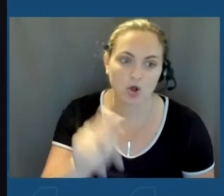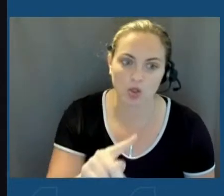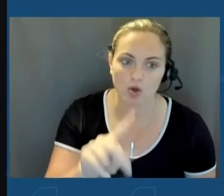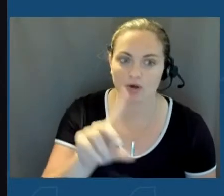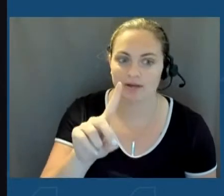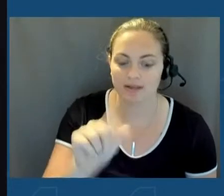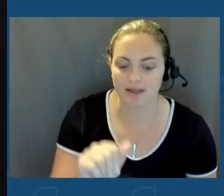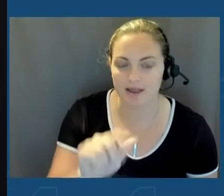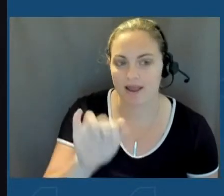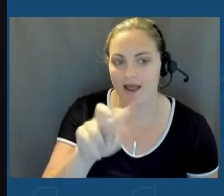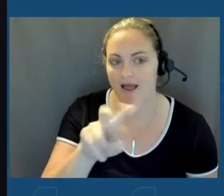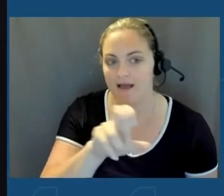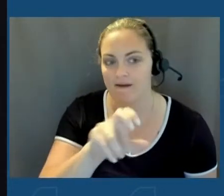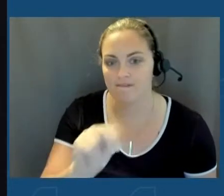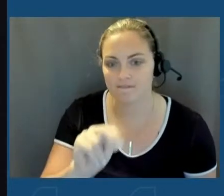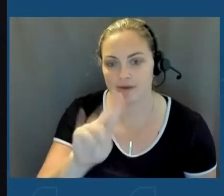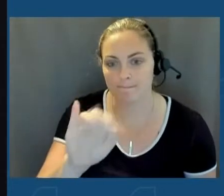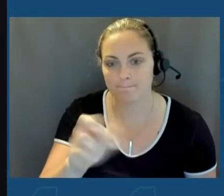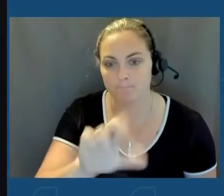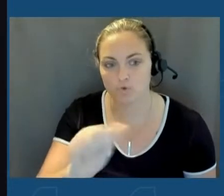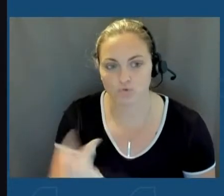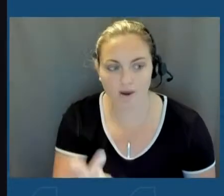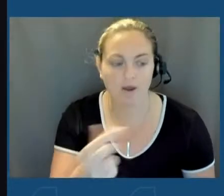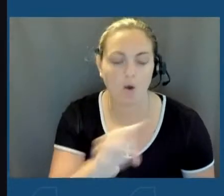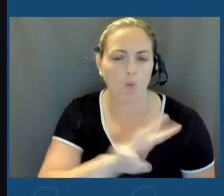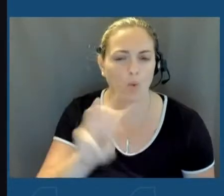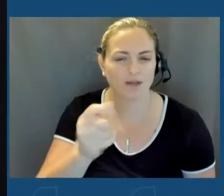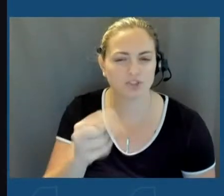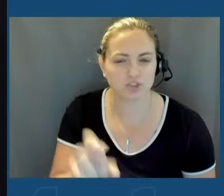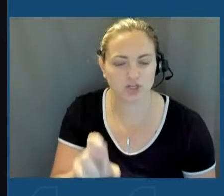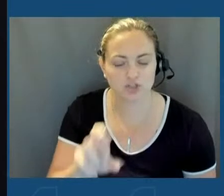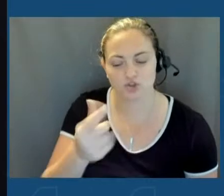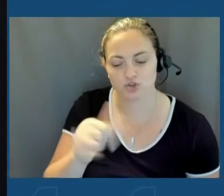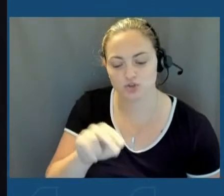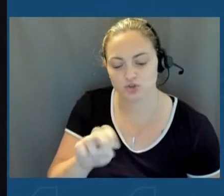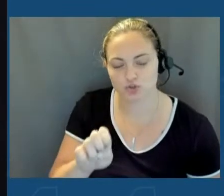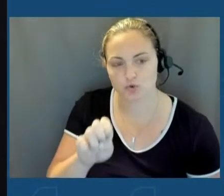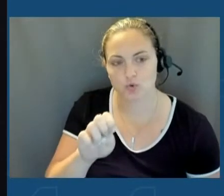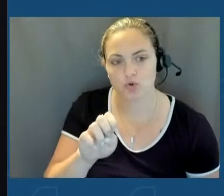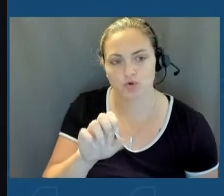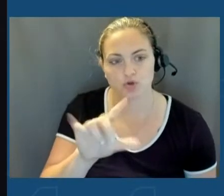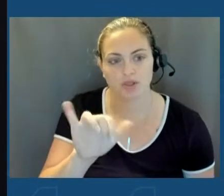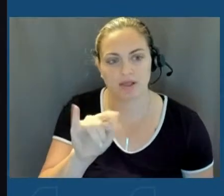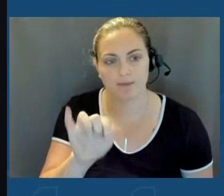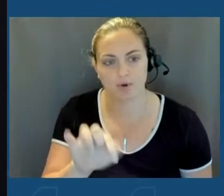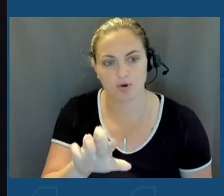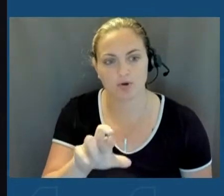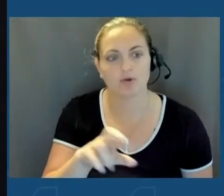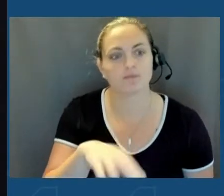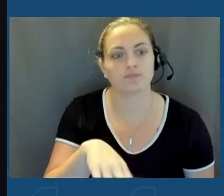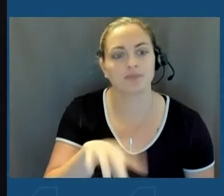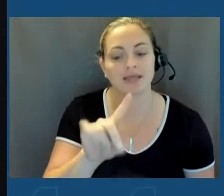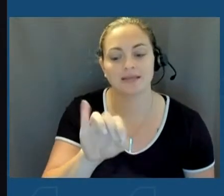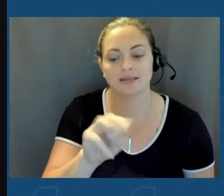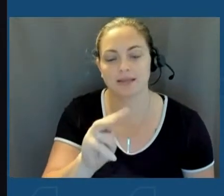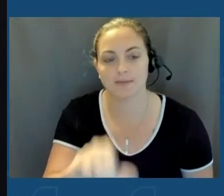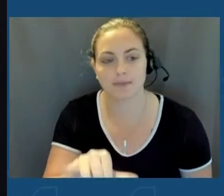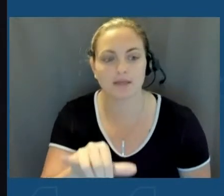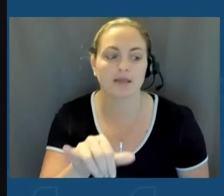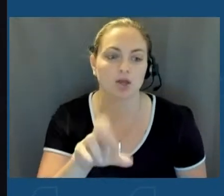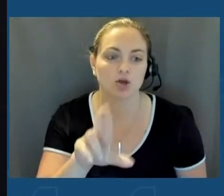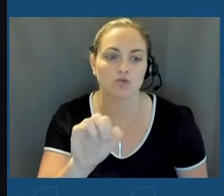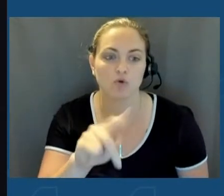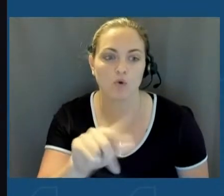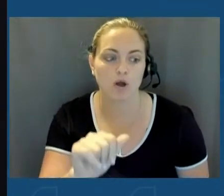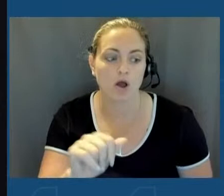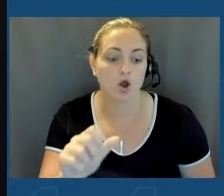Alvin Bragg, Westchester County Exec George Latimer, Westchester DA Mimi Roca, New Yorkers Against Gun